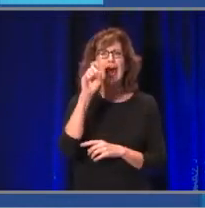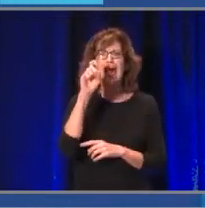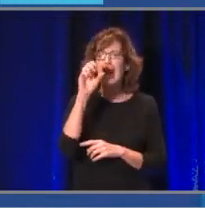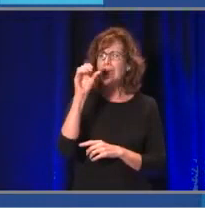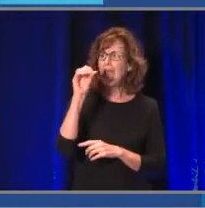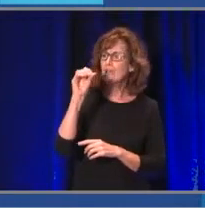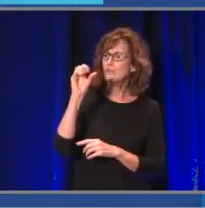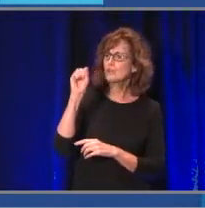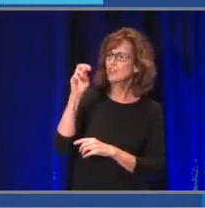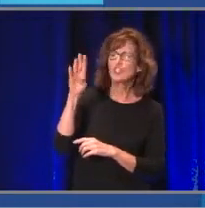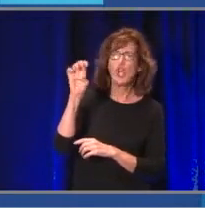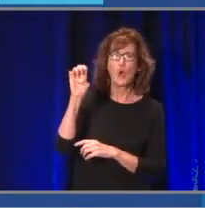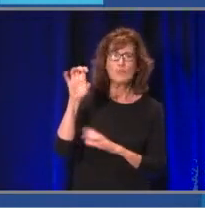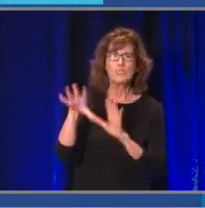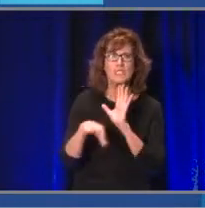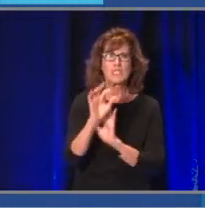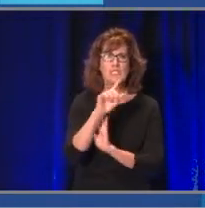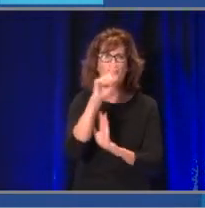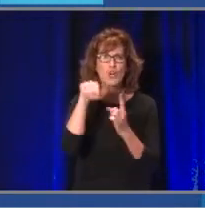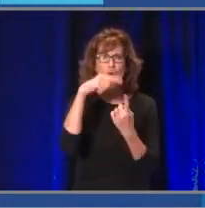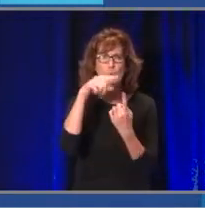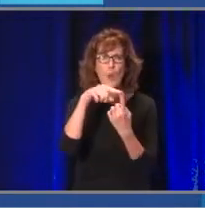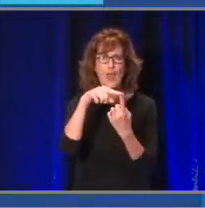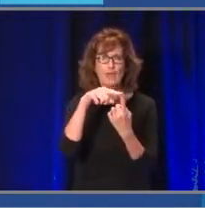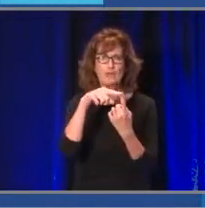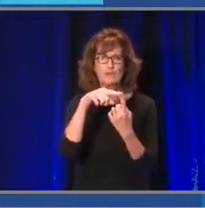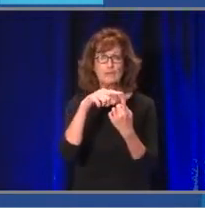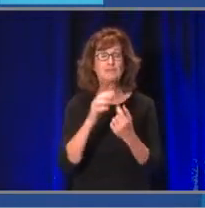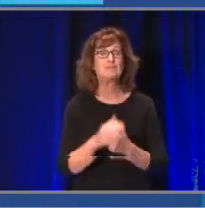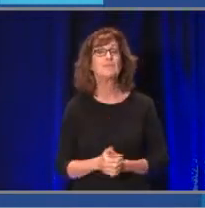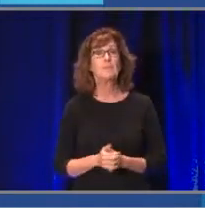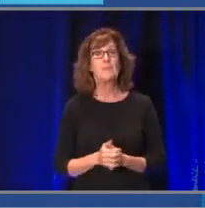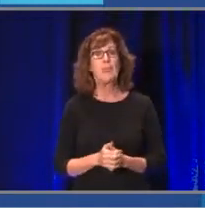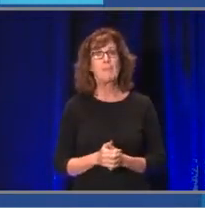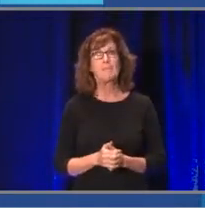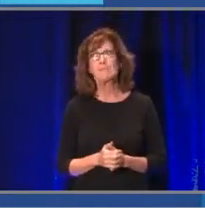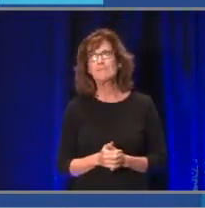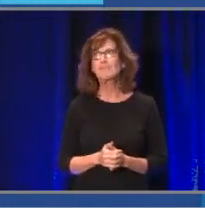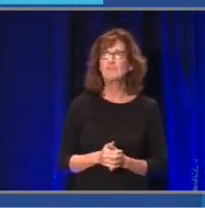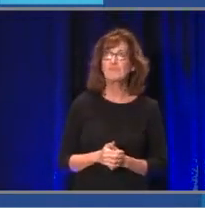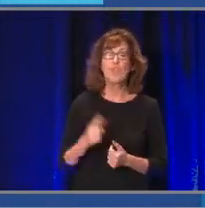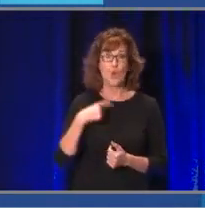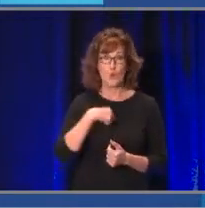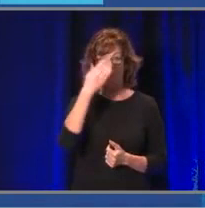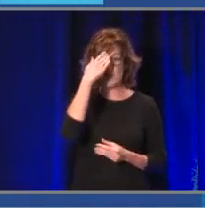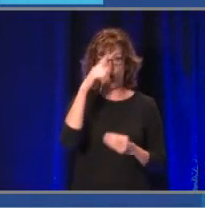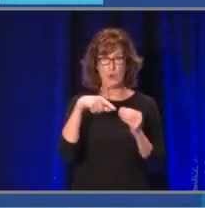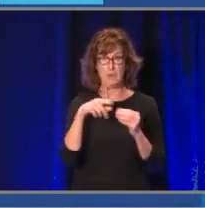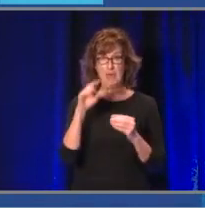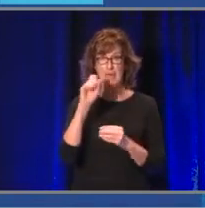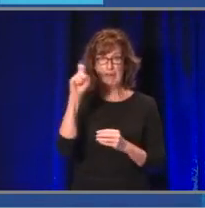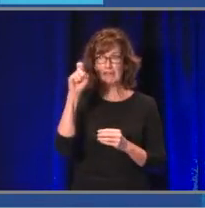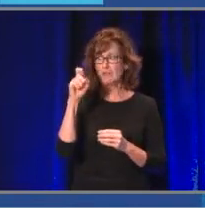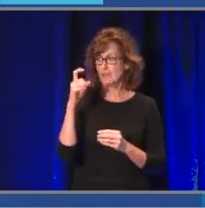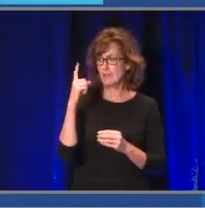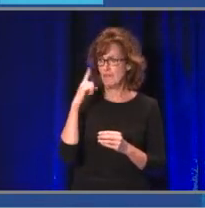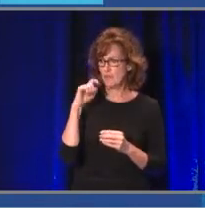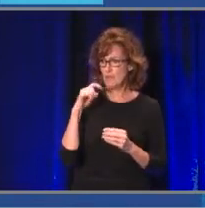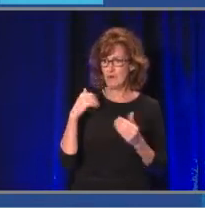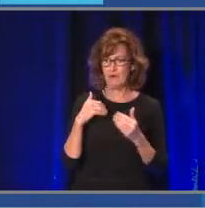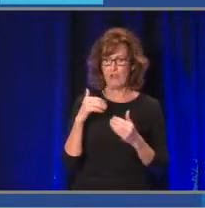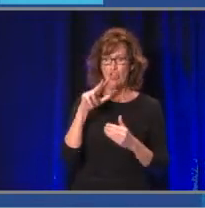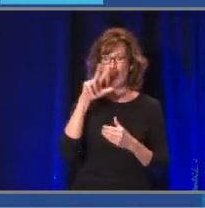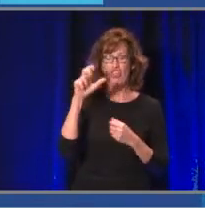So exosomes actually have been known for almost 30 years, but as